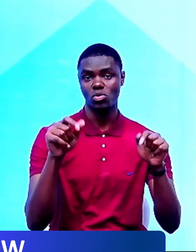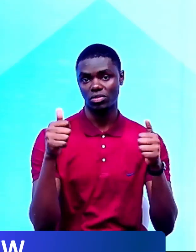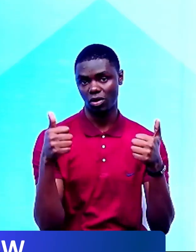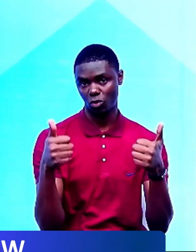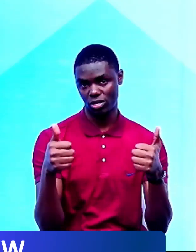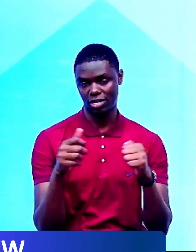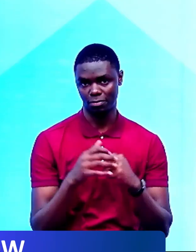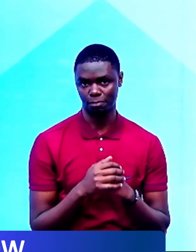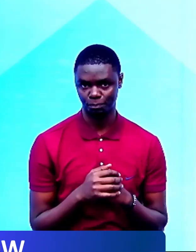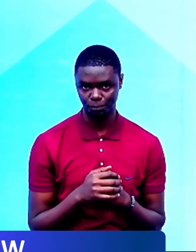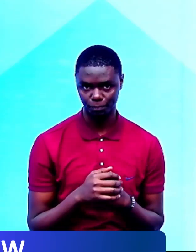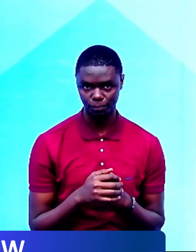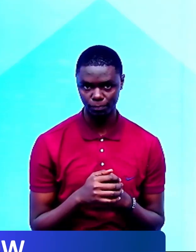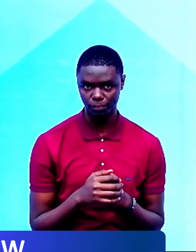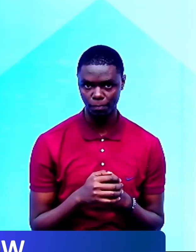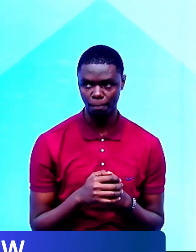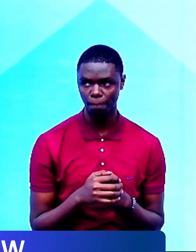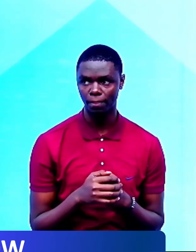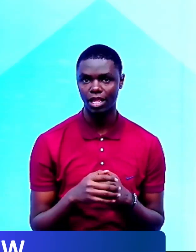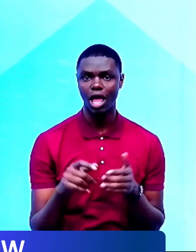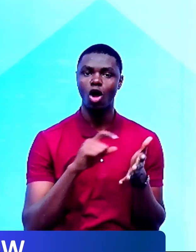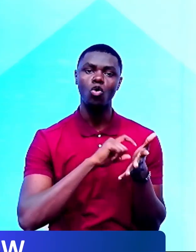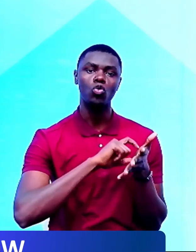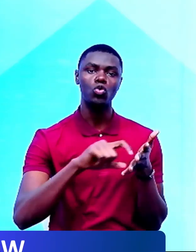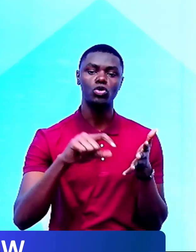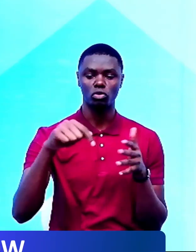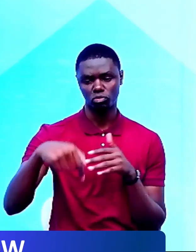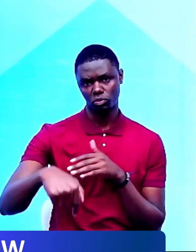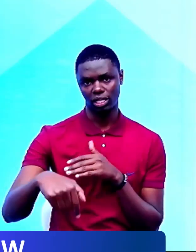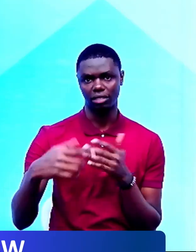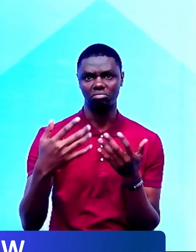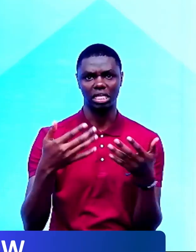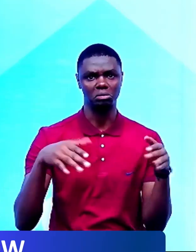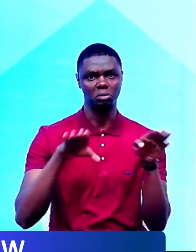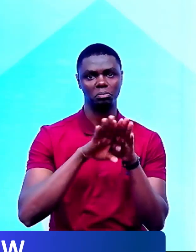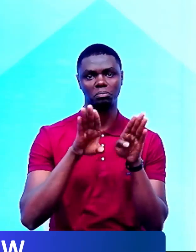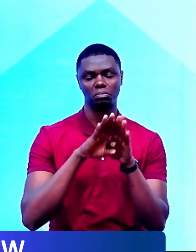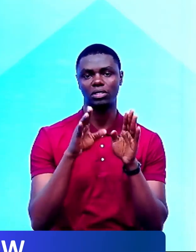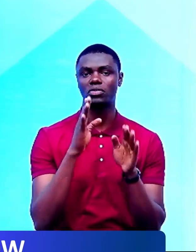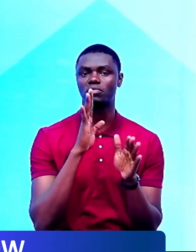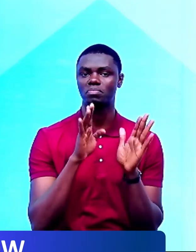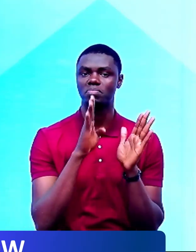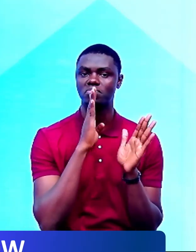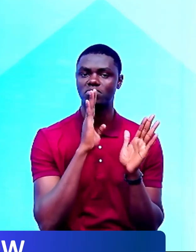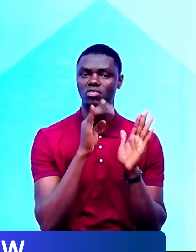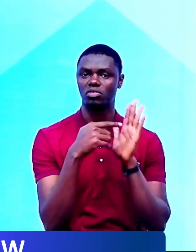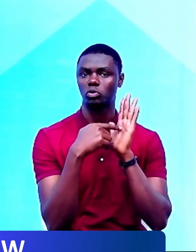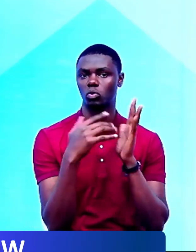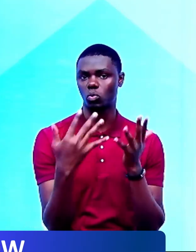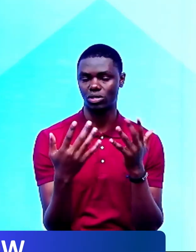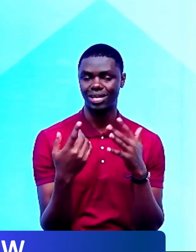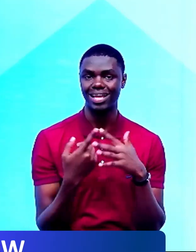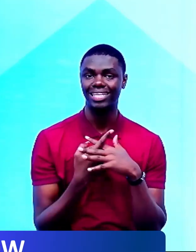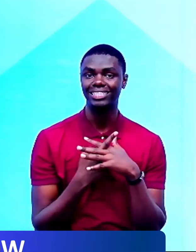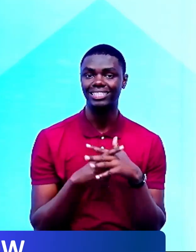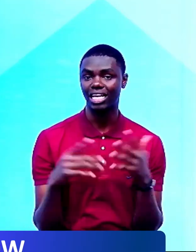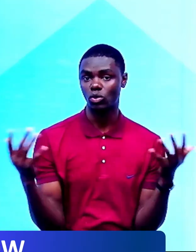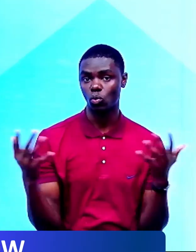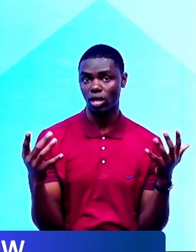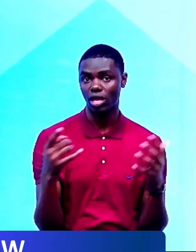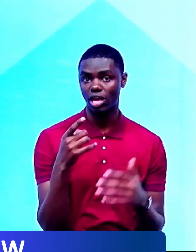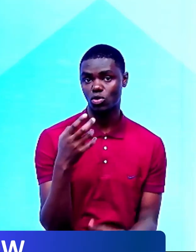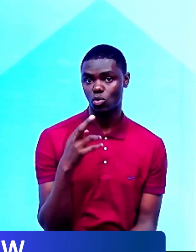accordingly. And the quote of the day, which brings us to the end of the breakfast show, is start where you